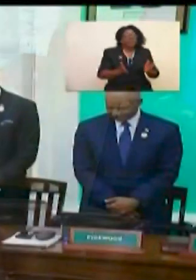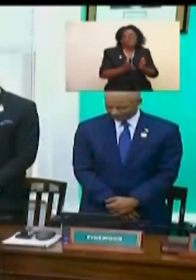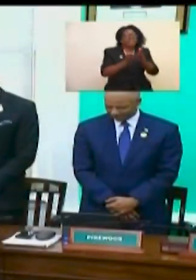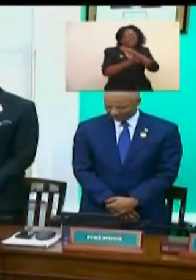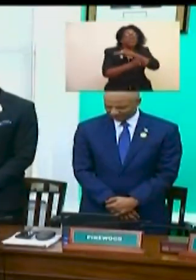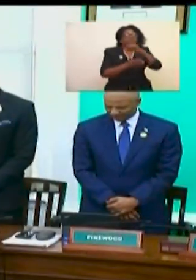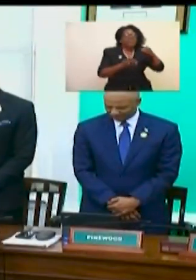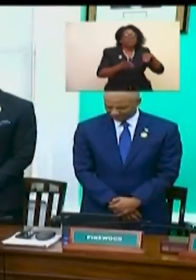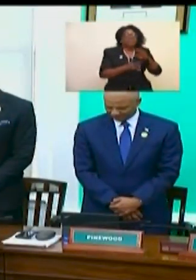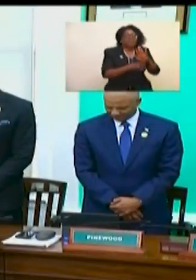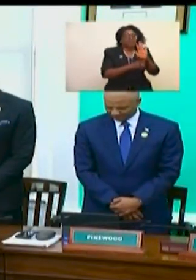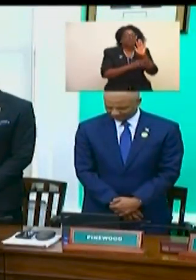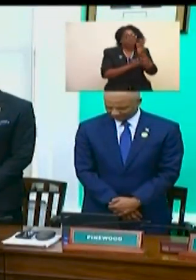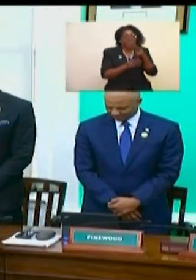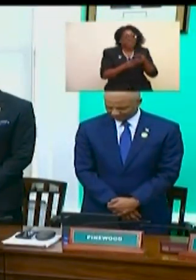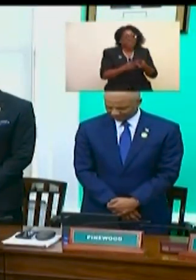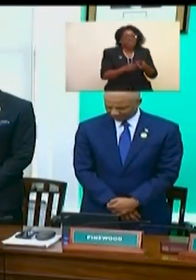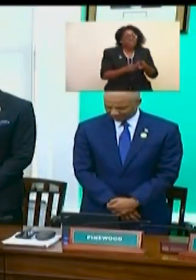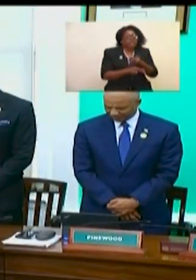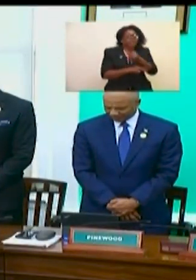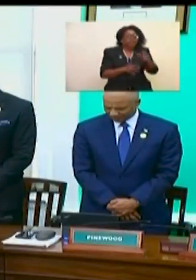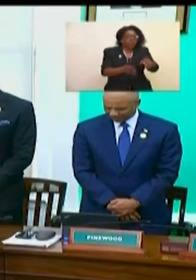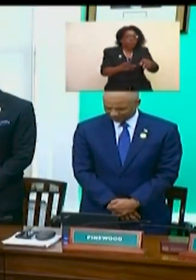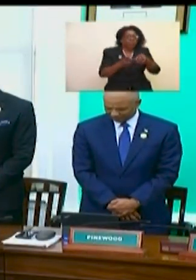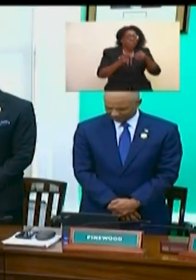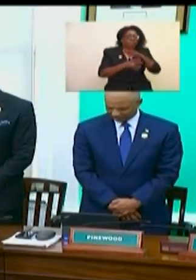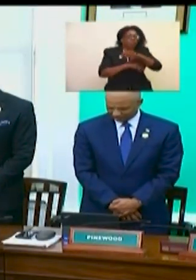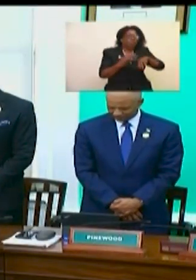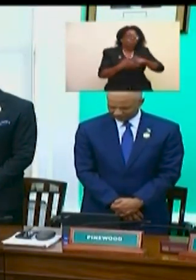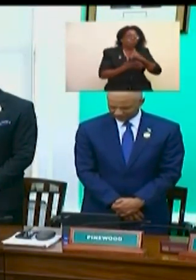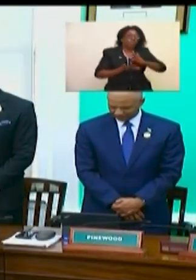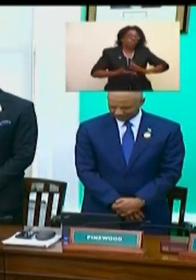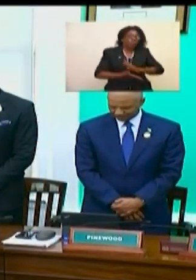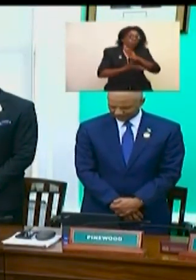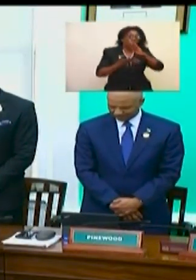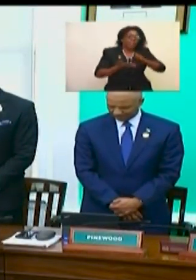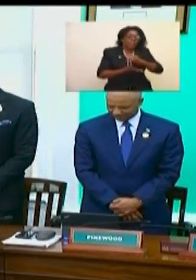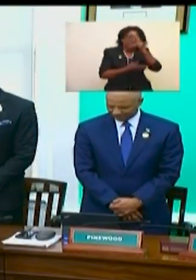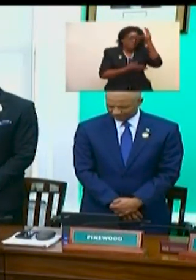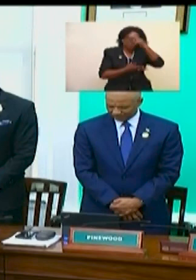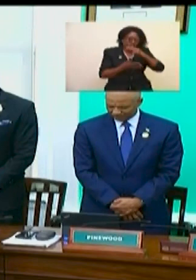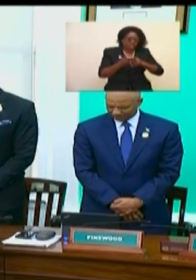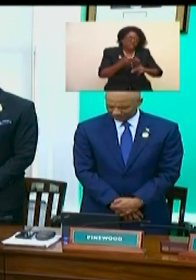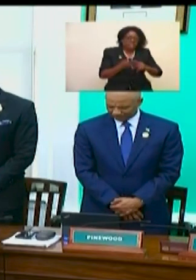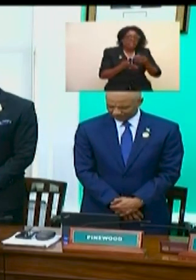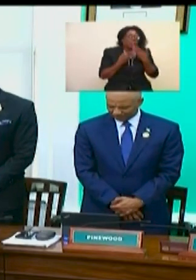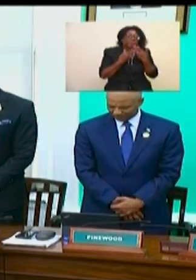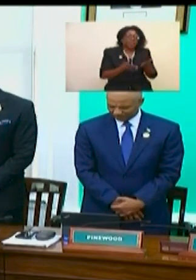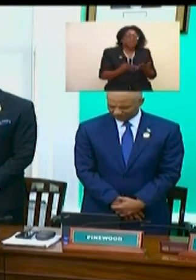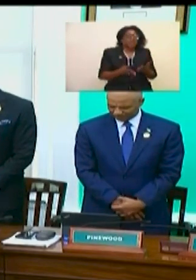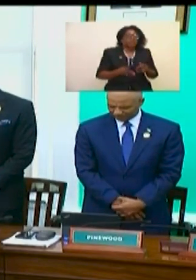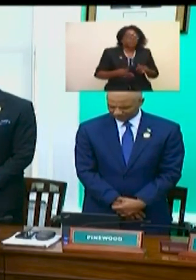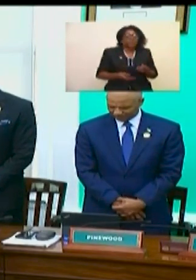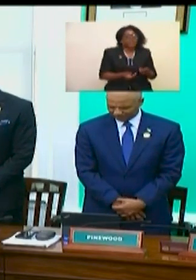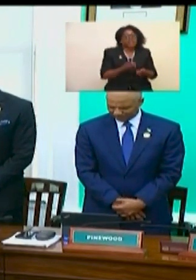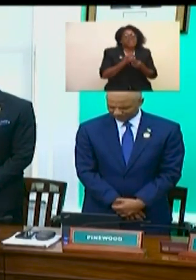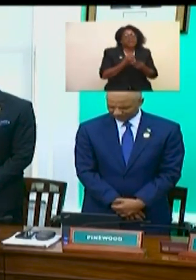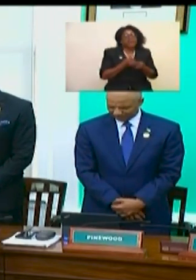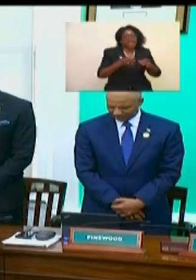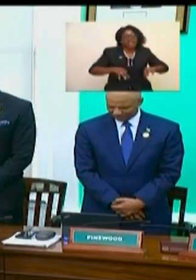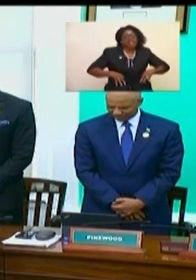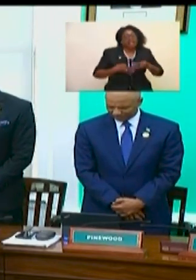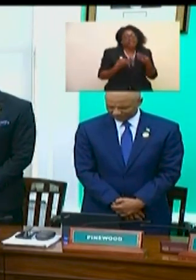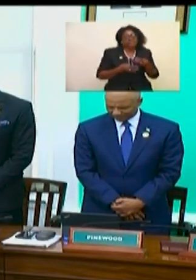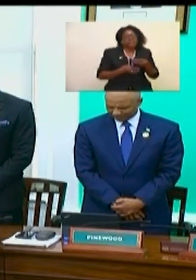magnify your name. To you belong all glory and honor. Thank you, Almighty God, for sparing our lives to see yet another